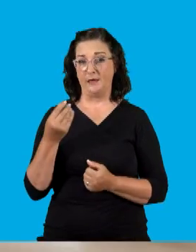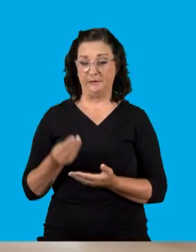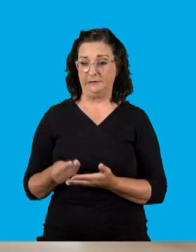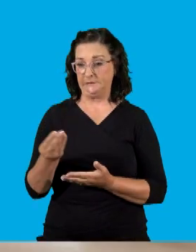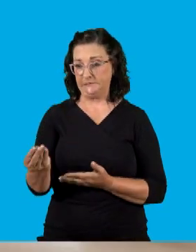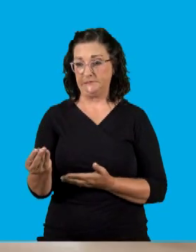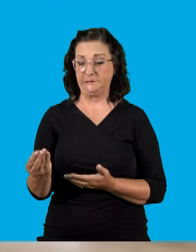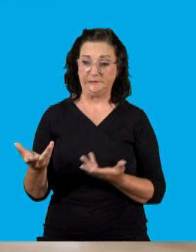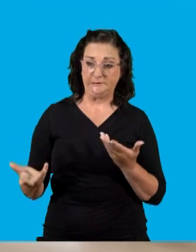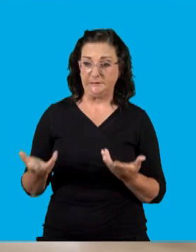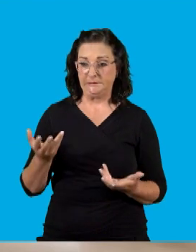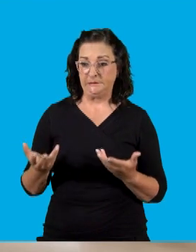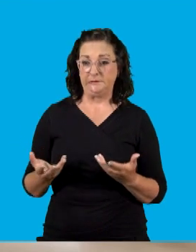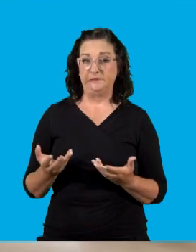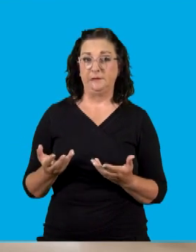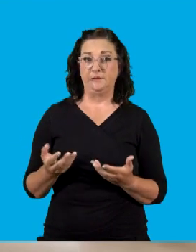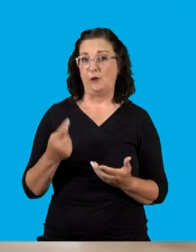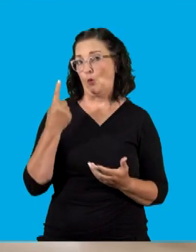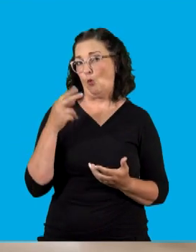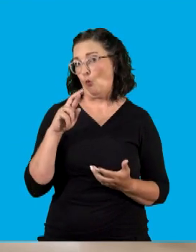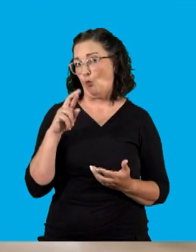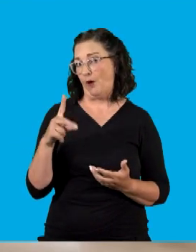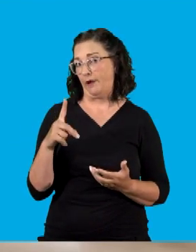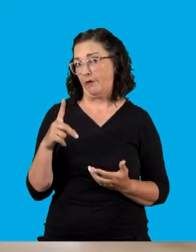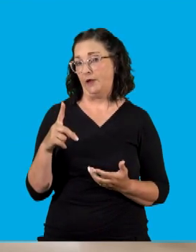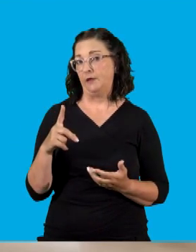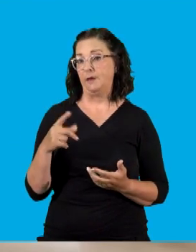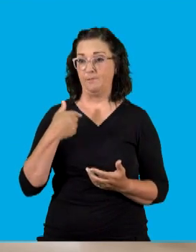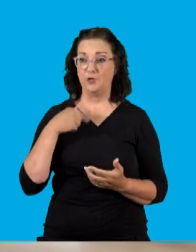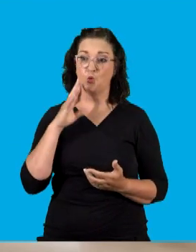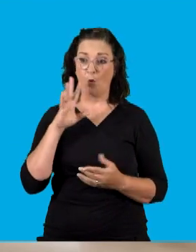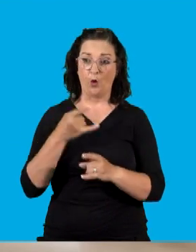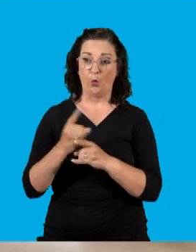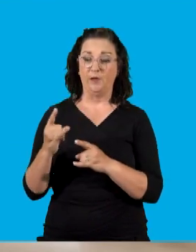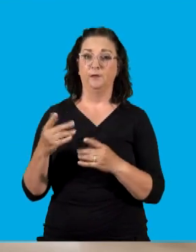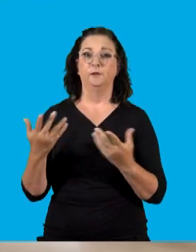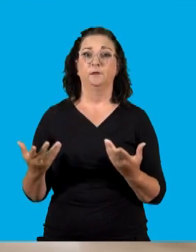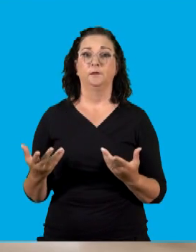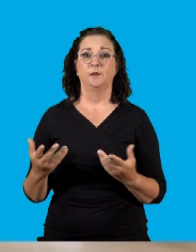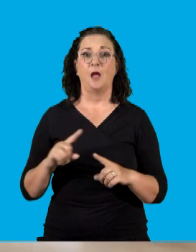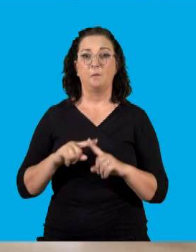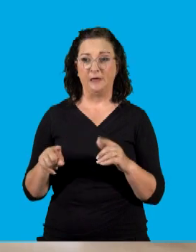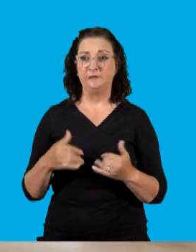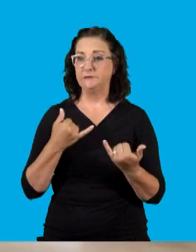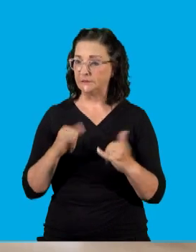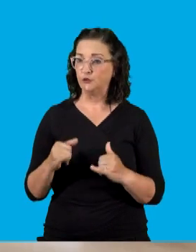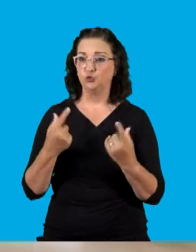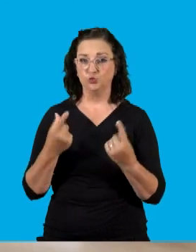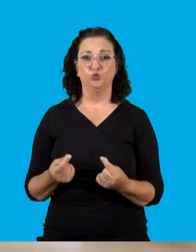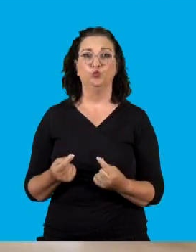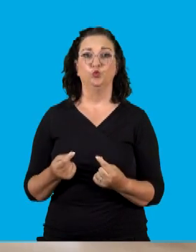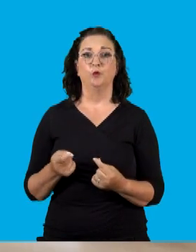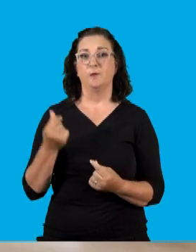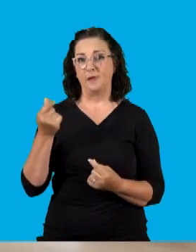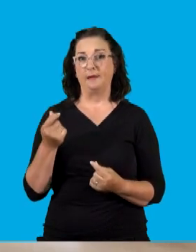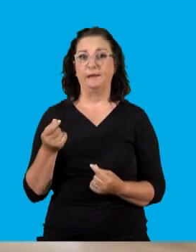insert your money hoping that, of course, let me just insert this 1 rand, I am going to win. You are not winning, then you still continue, but because you are having